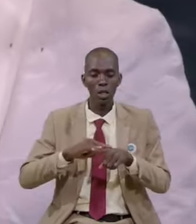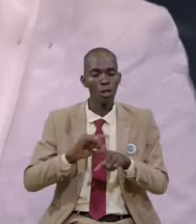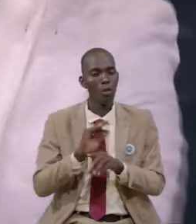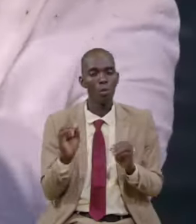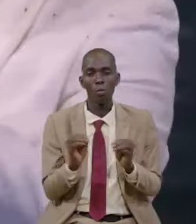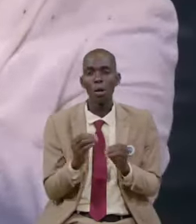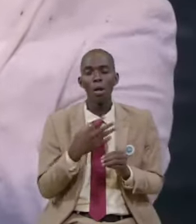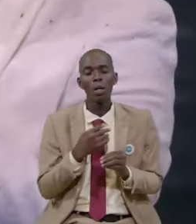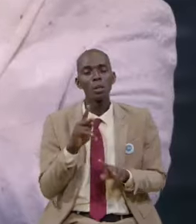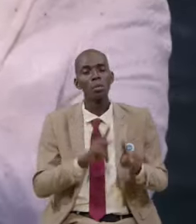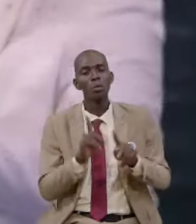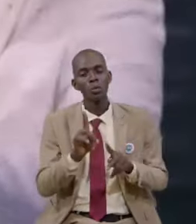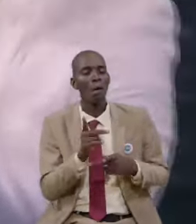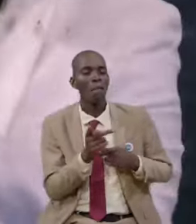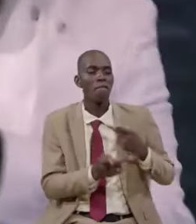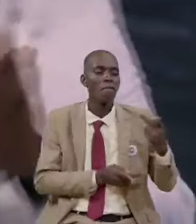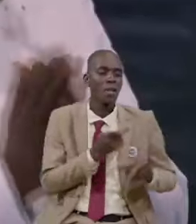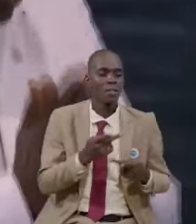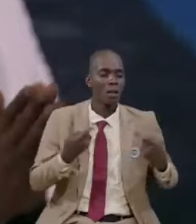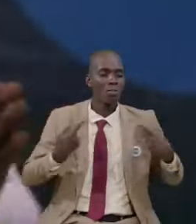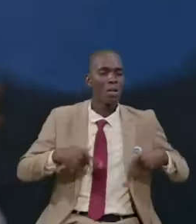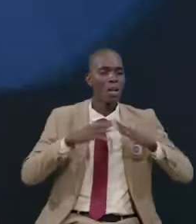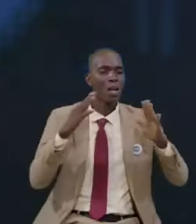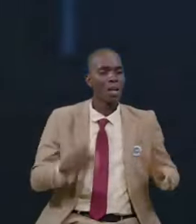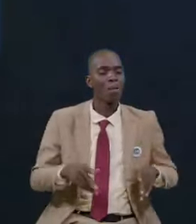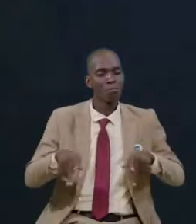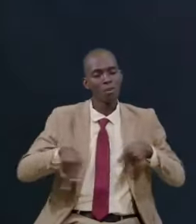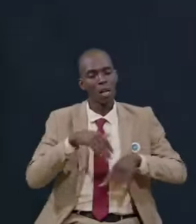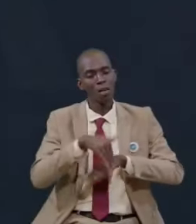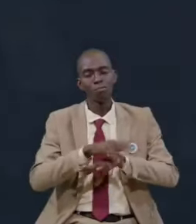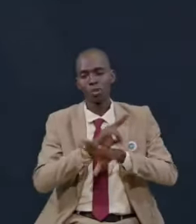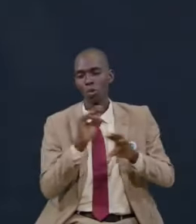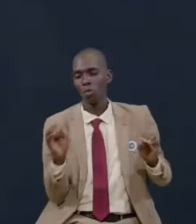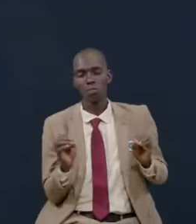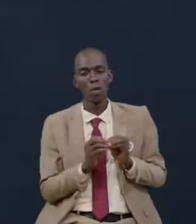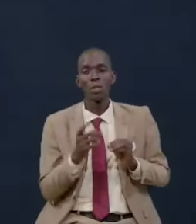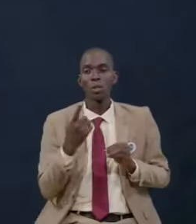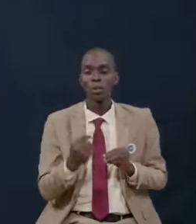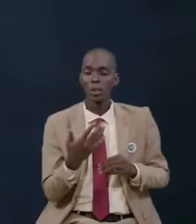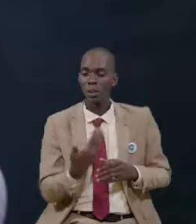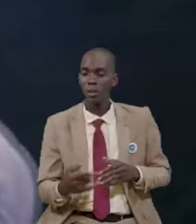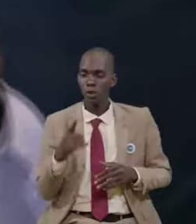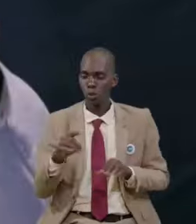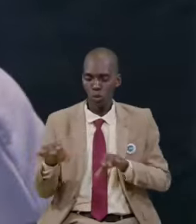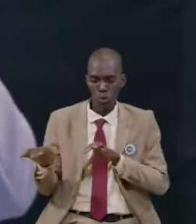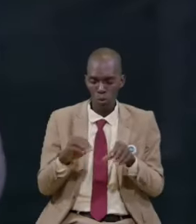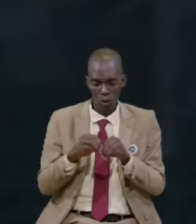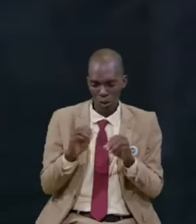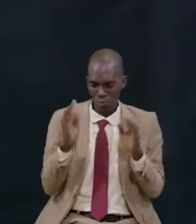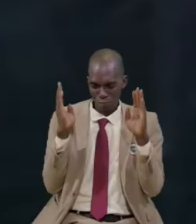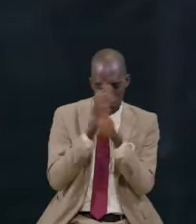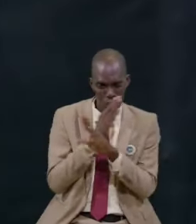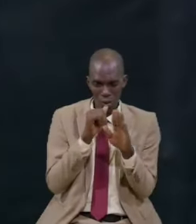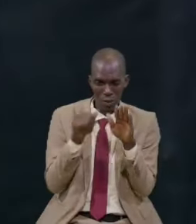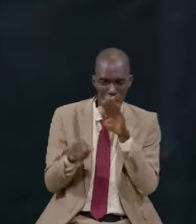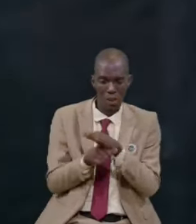night, you do that no more. And the things you used to do in secret, you do that no more. You have